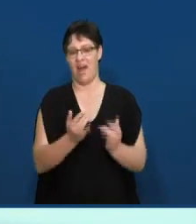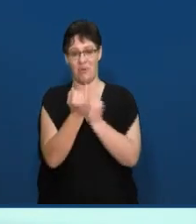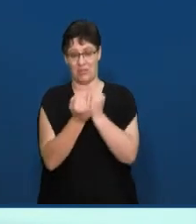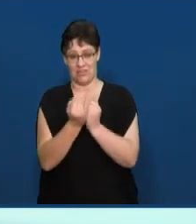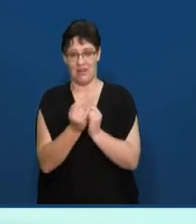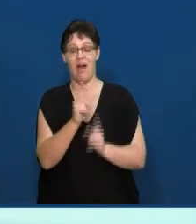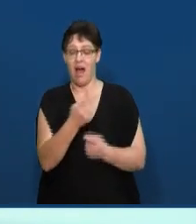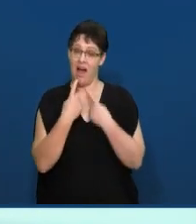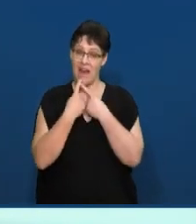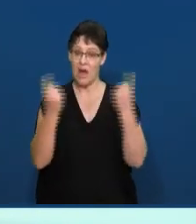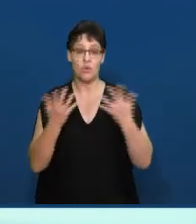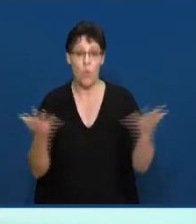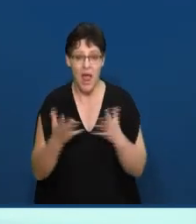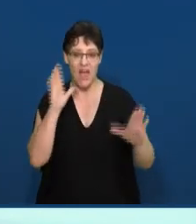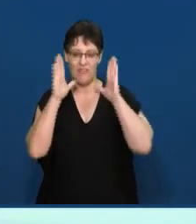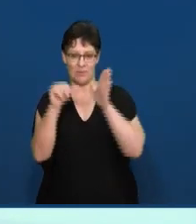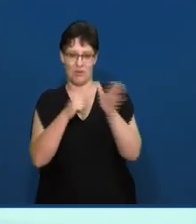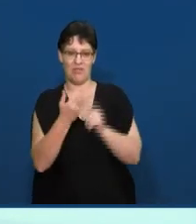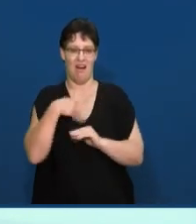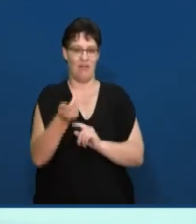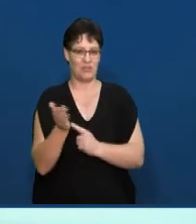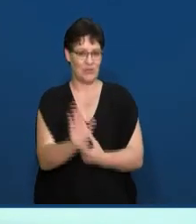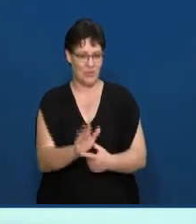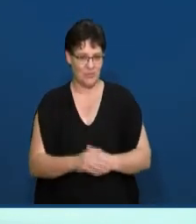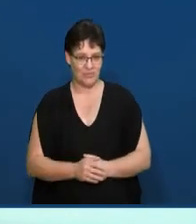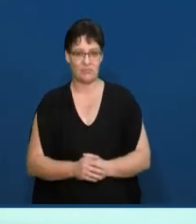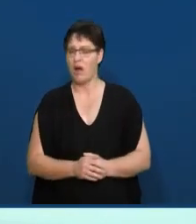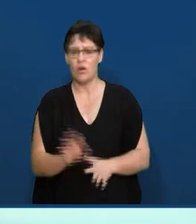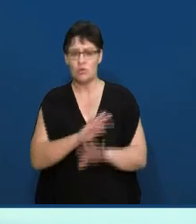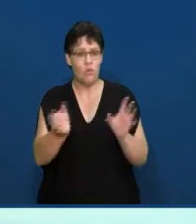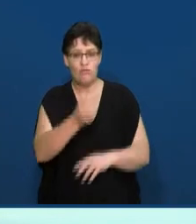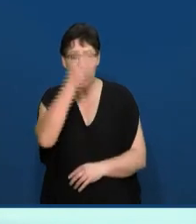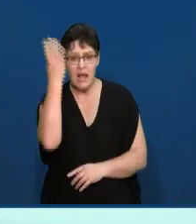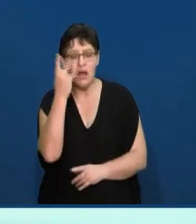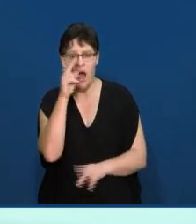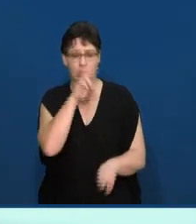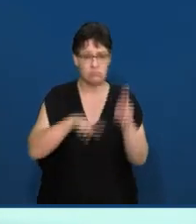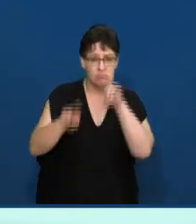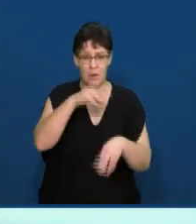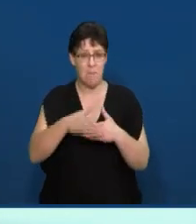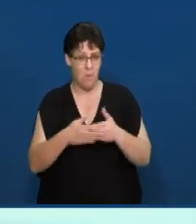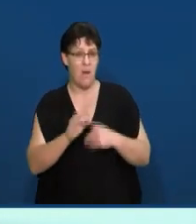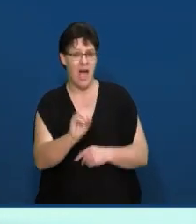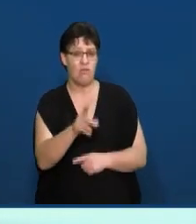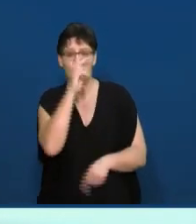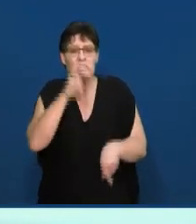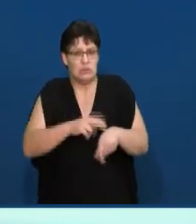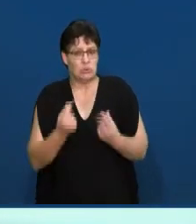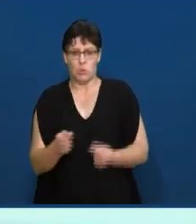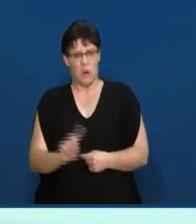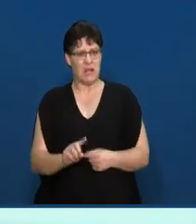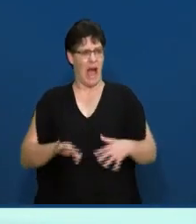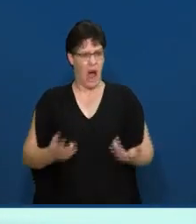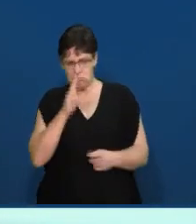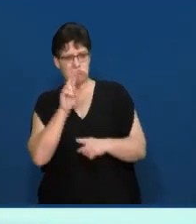who will be announced on Facebook after the show. Don't forget, we still have more revision for you guys. All you need to do to check out